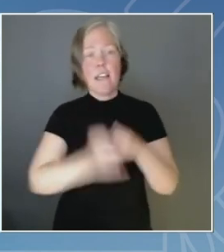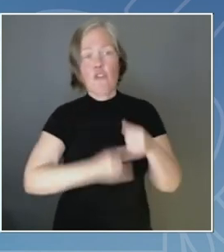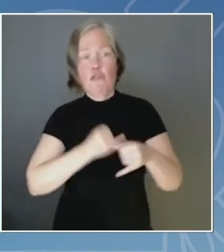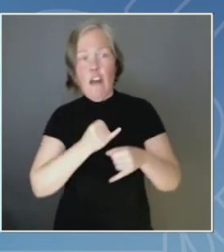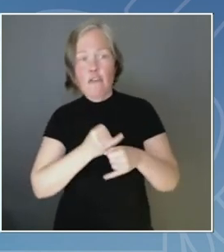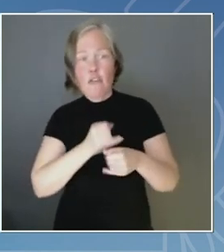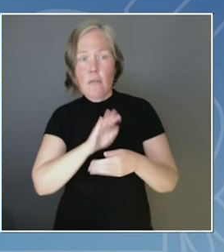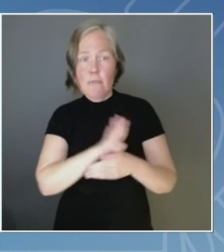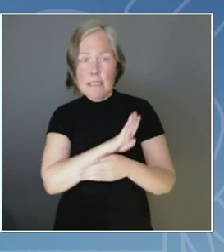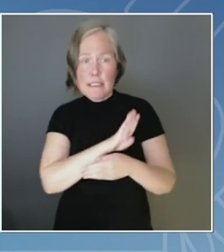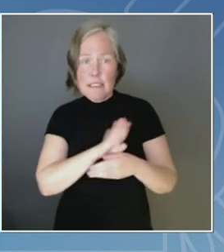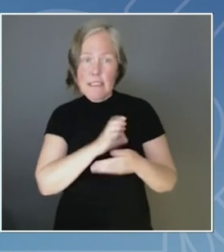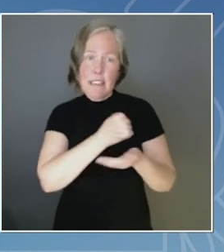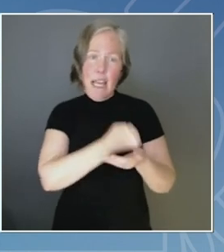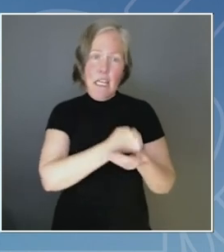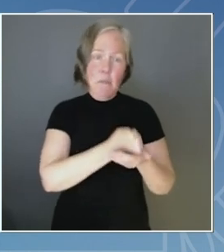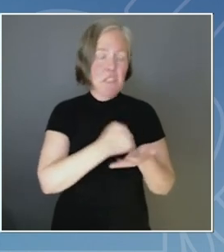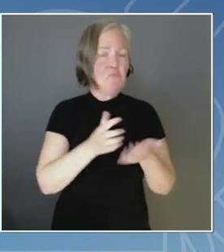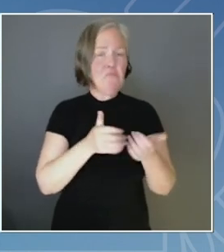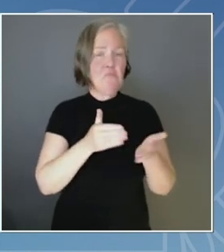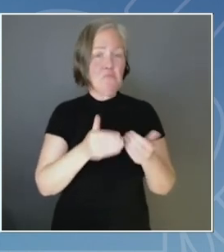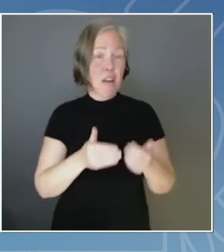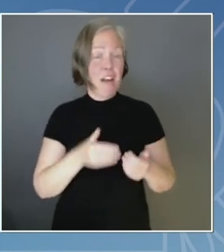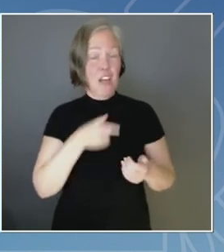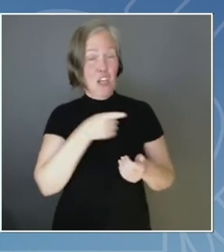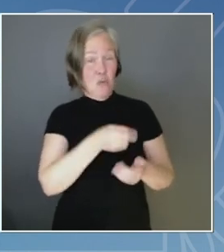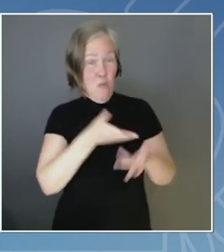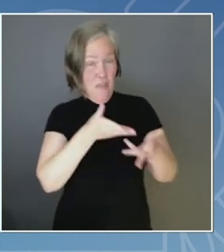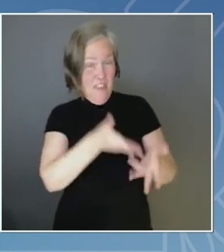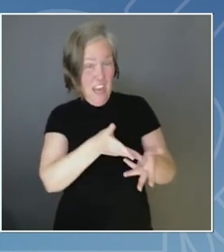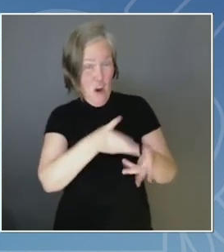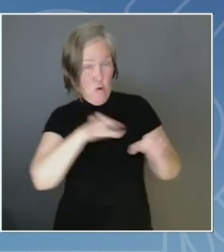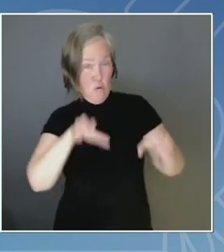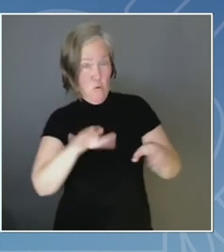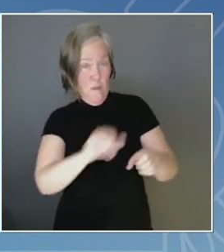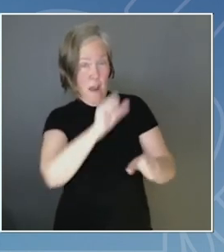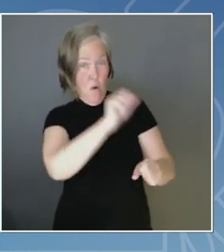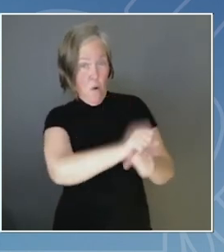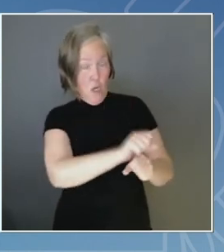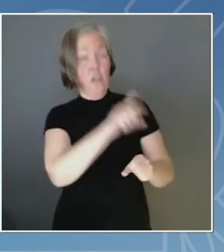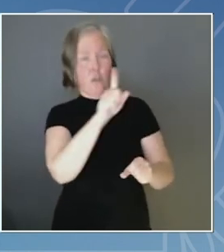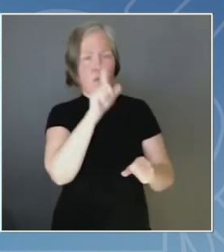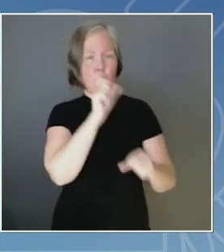your part. Whether you realize it or not,